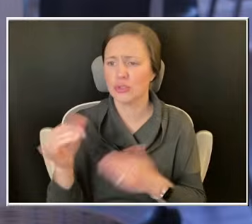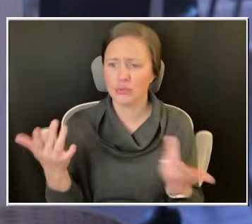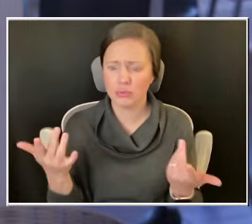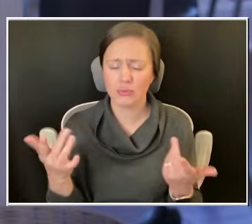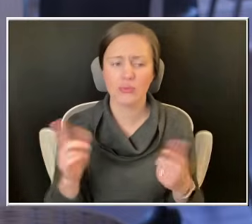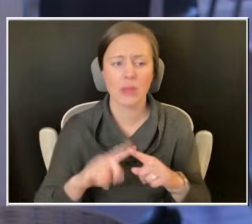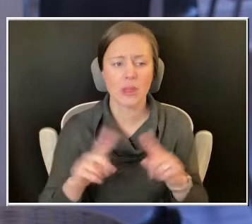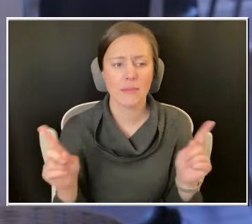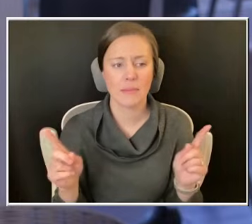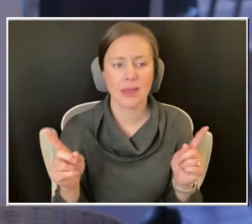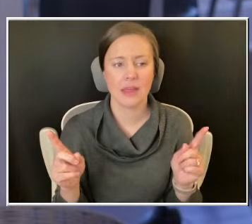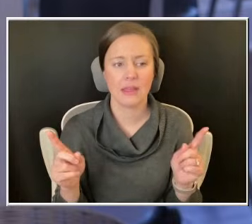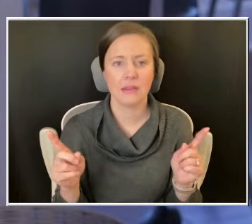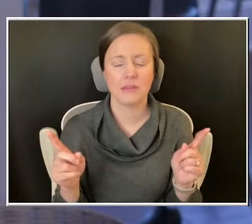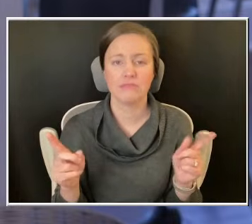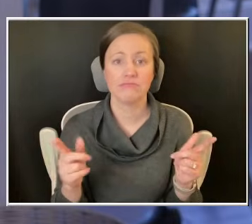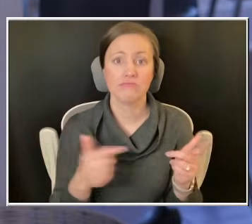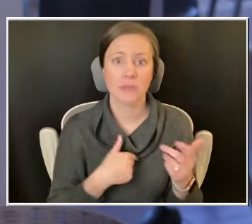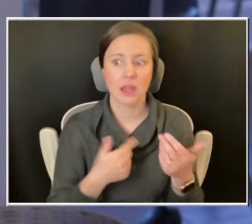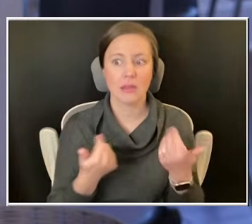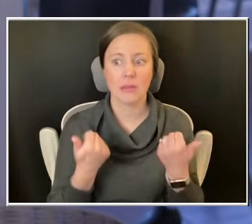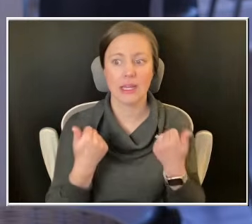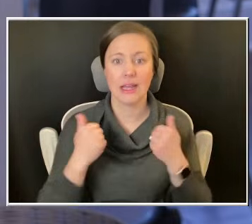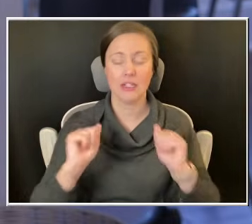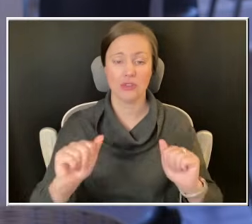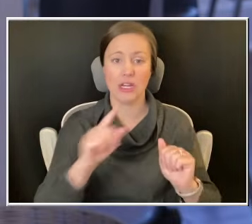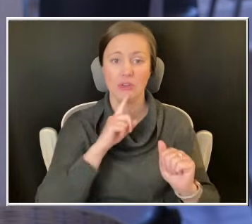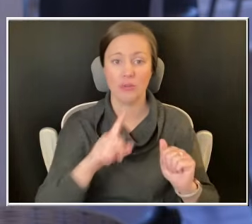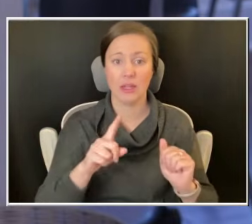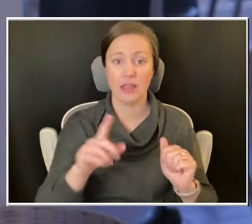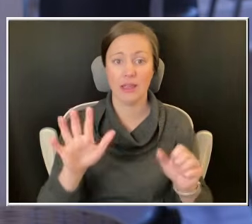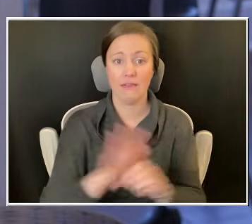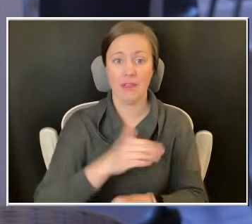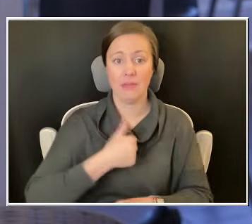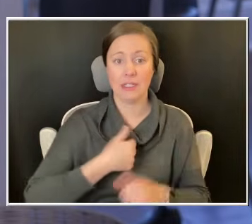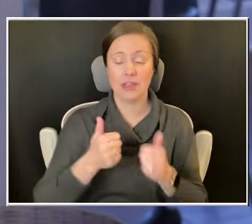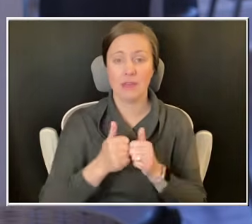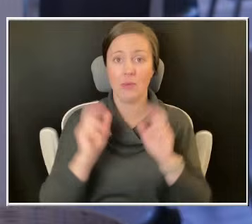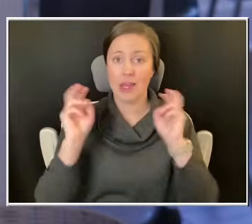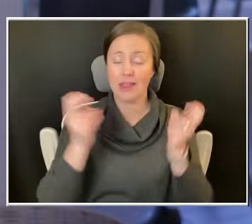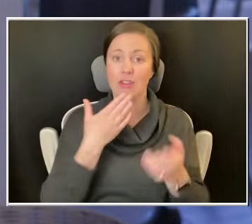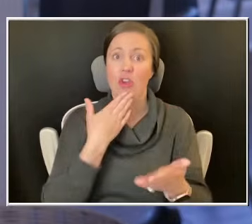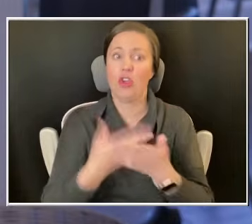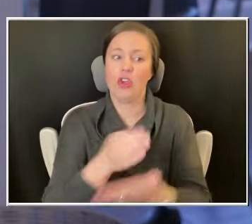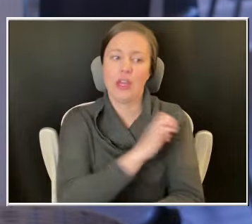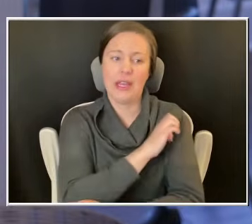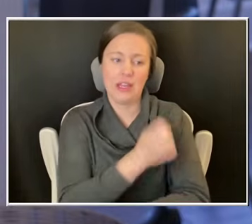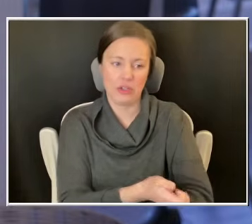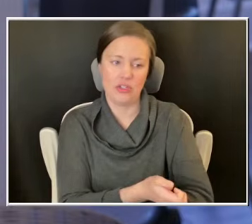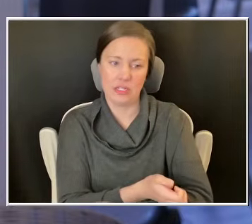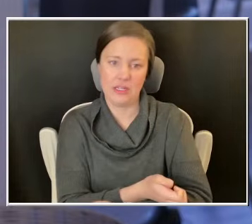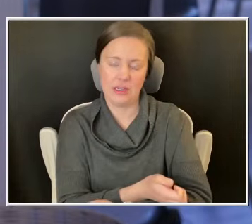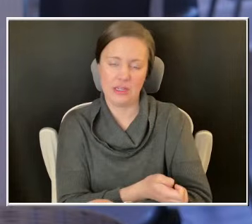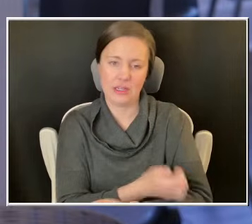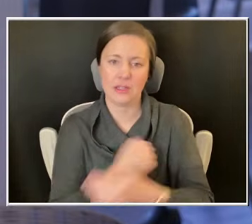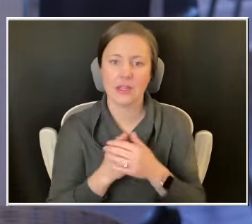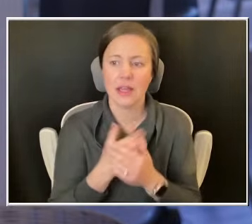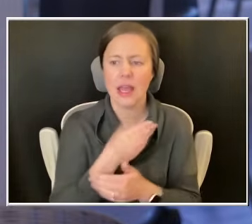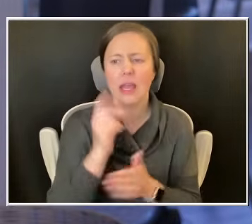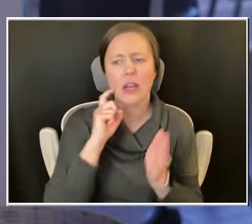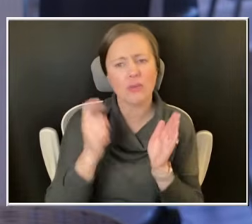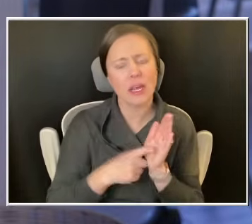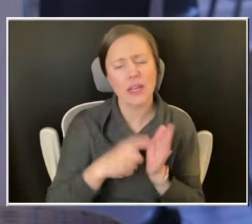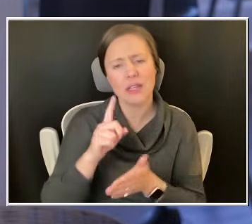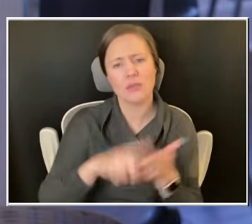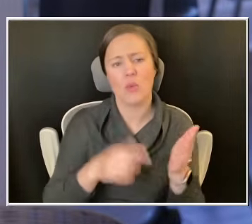I just try to fill myself with what I call like good energy. And I recognize what bad